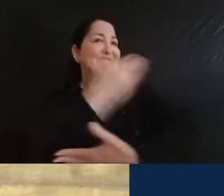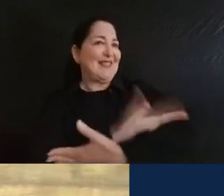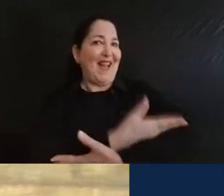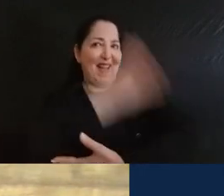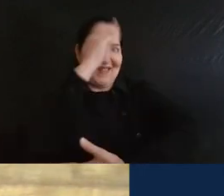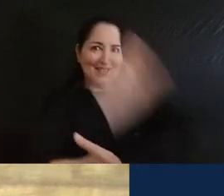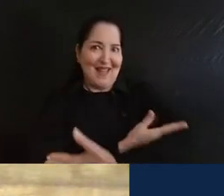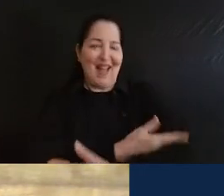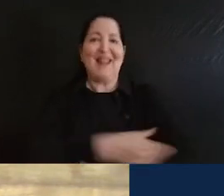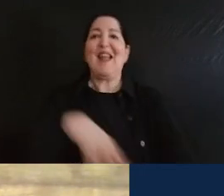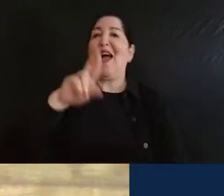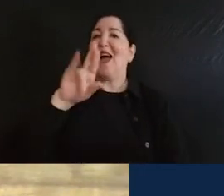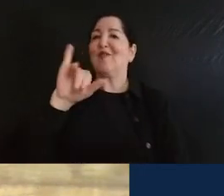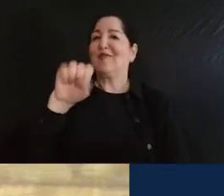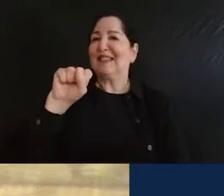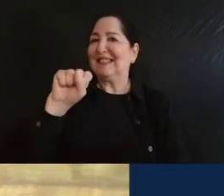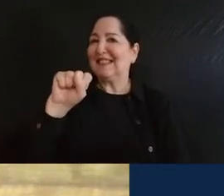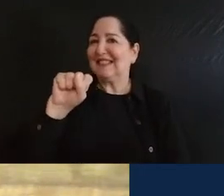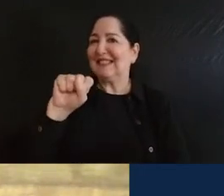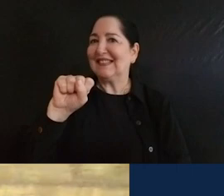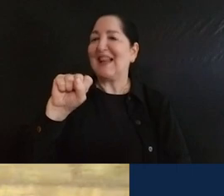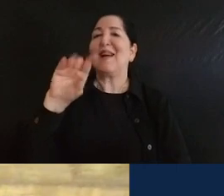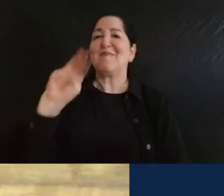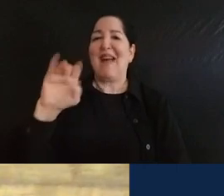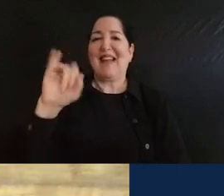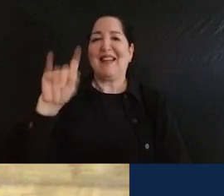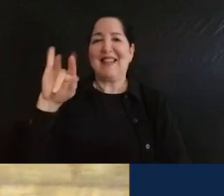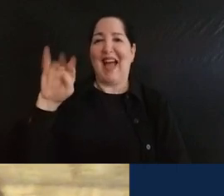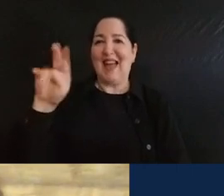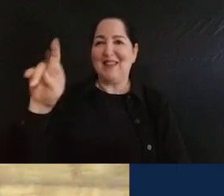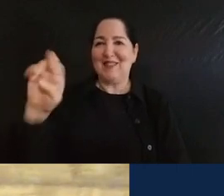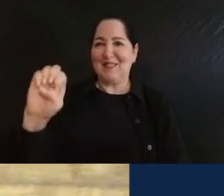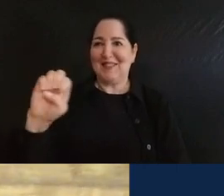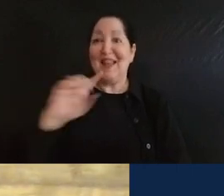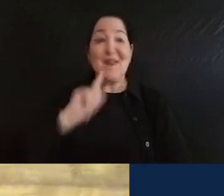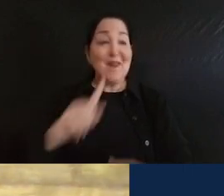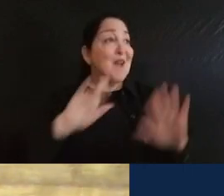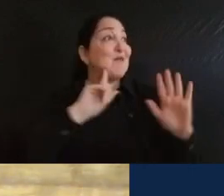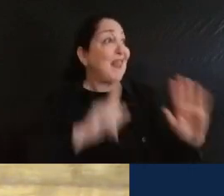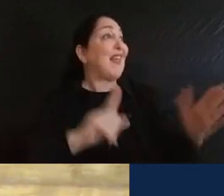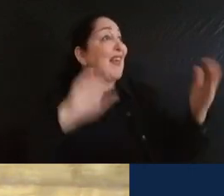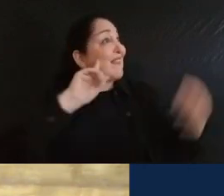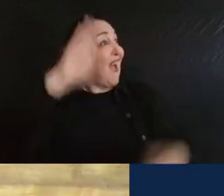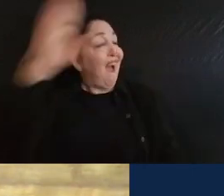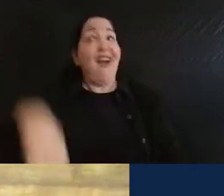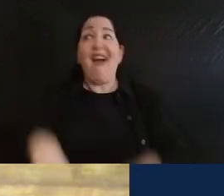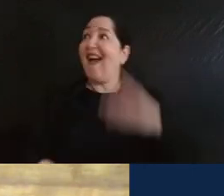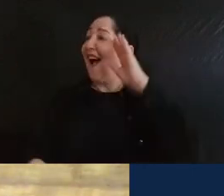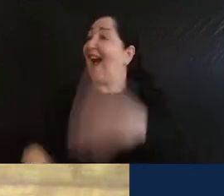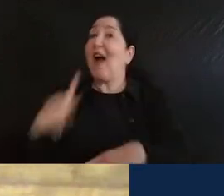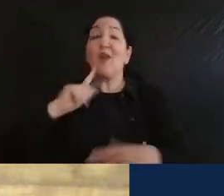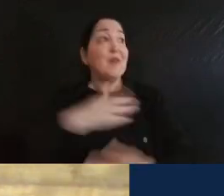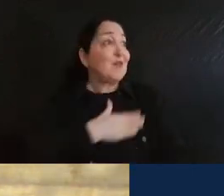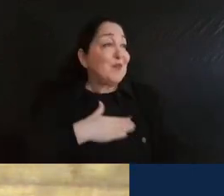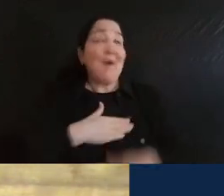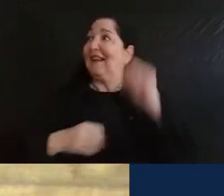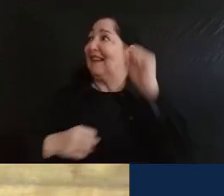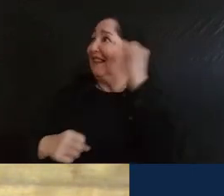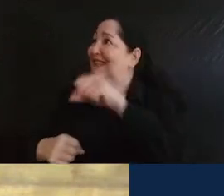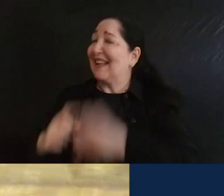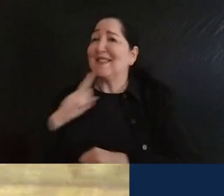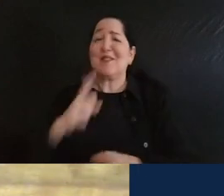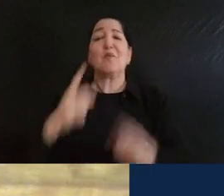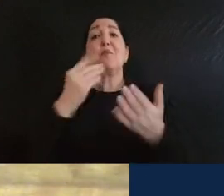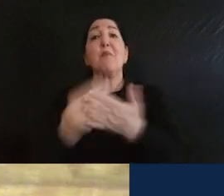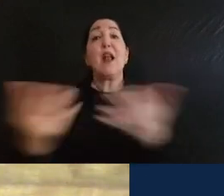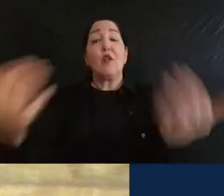Mr. Reese McIntyre. Hi, buddy. Hello. You having a good time tonight? Yeah. Yeah, we're raising awareness and money